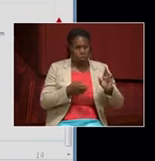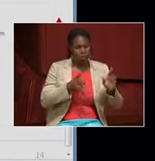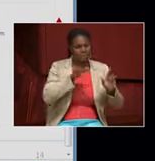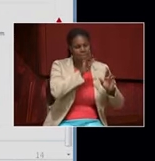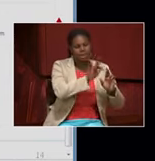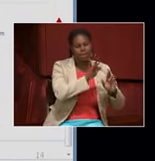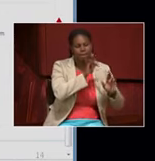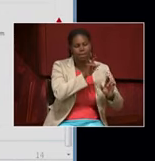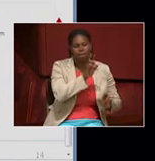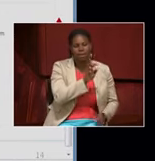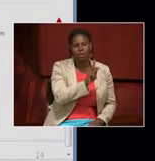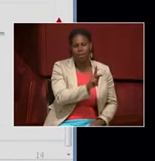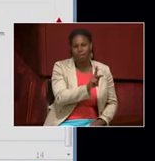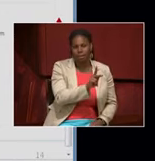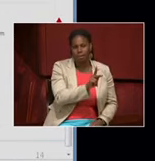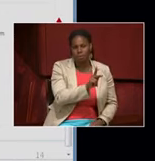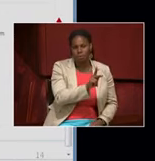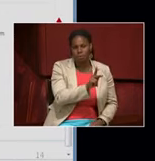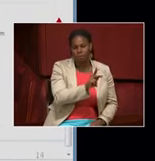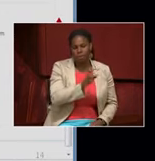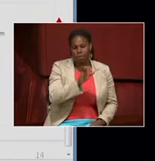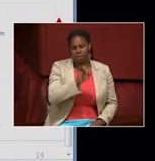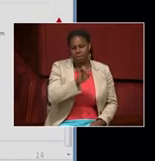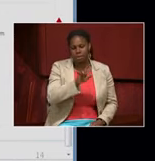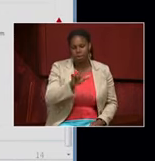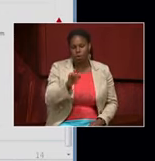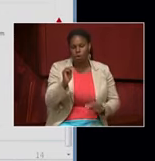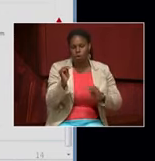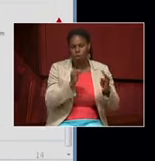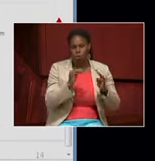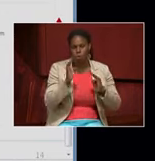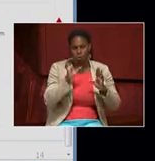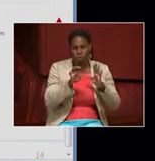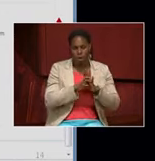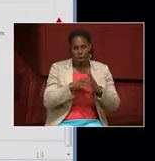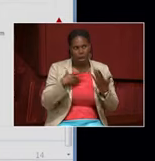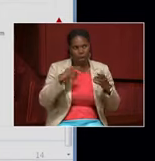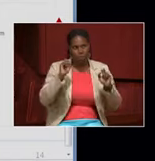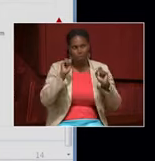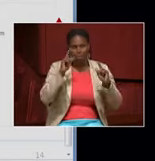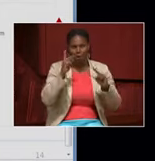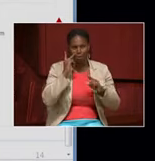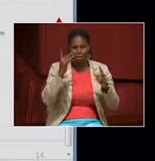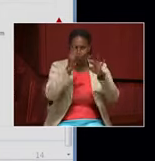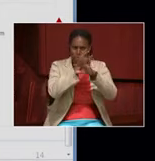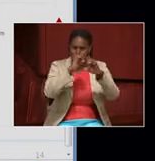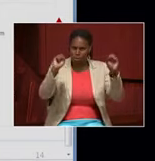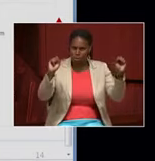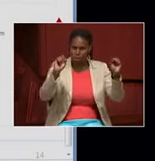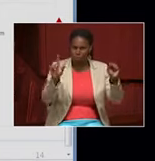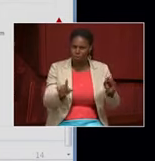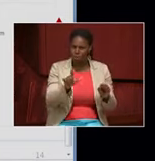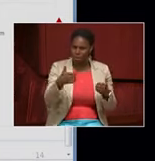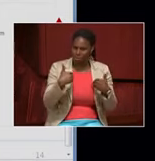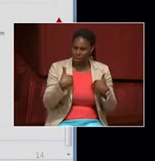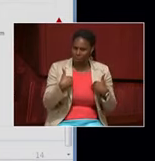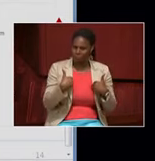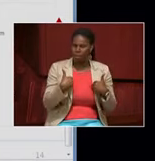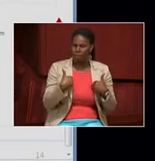link. And Civil War photographs, I was surprised to see presidential libraries have some Civil War